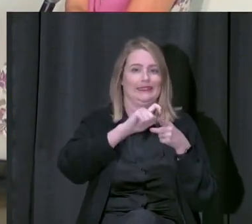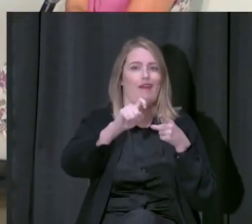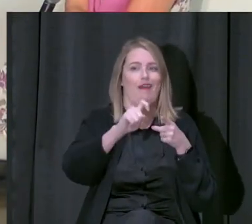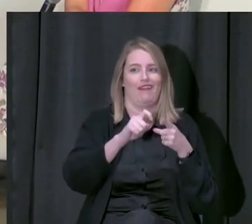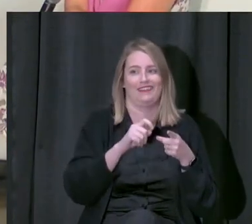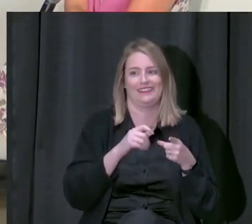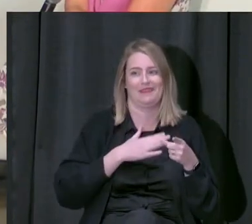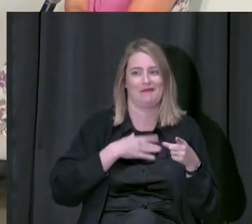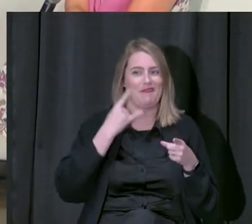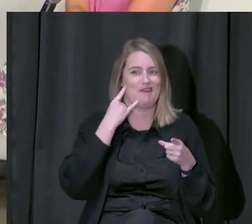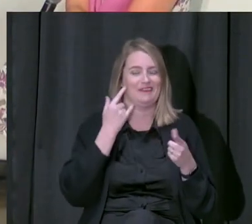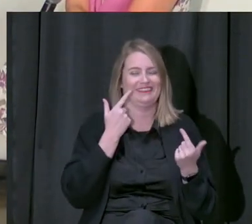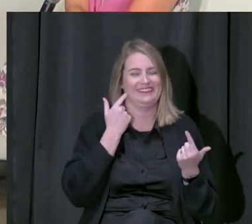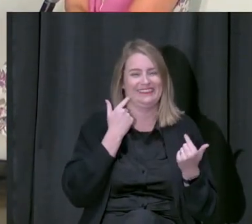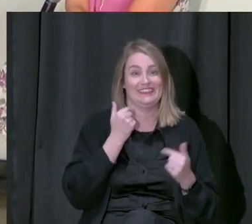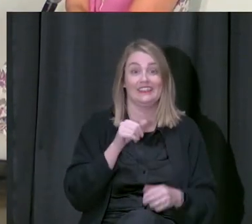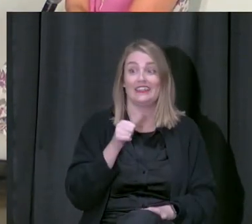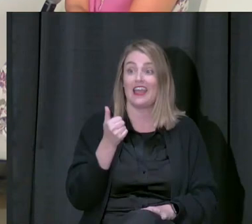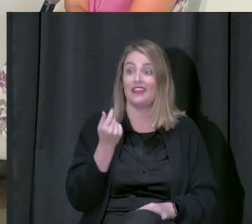You know. Other questions?